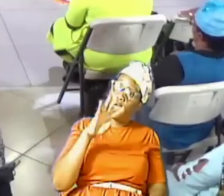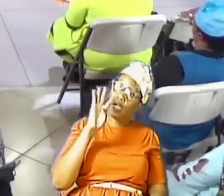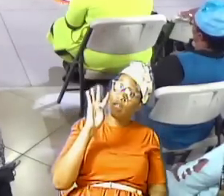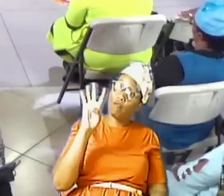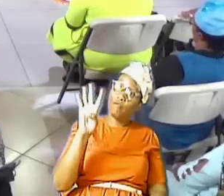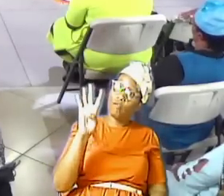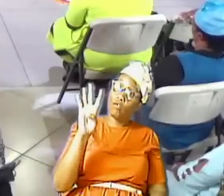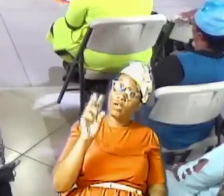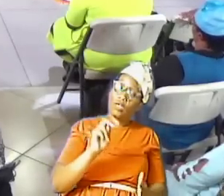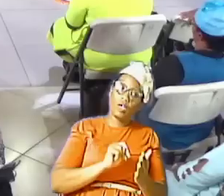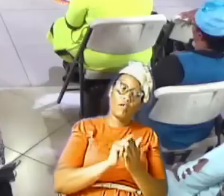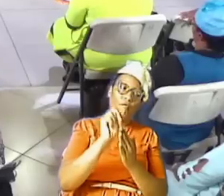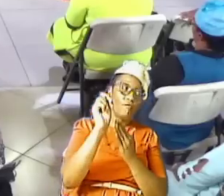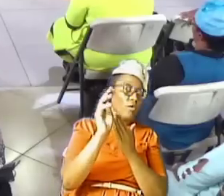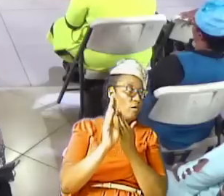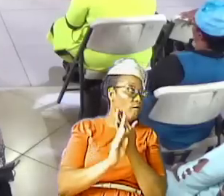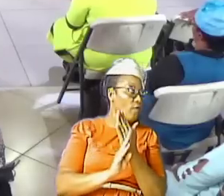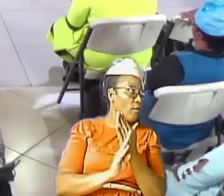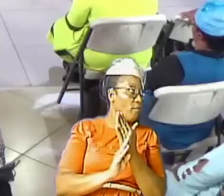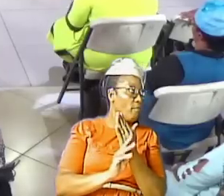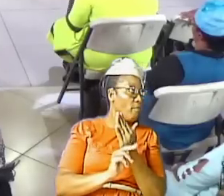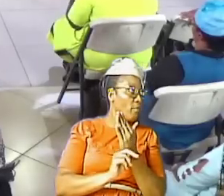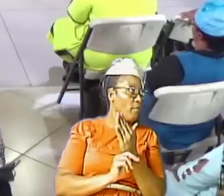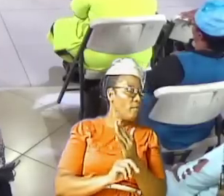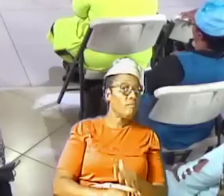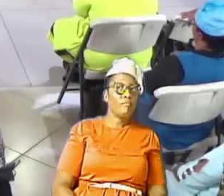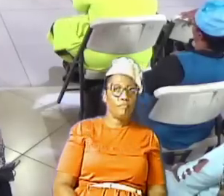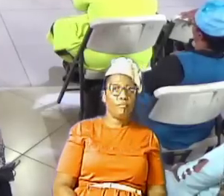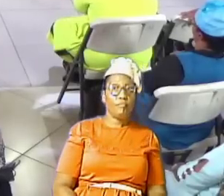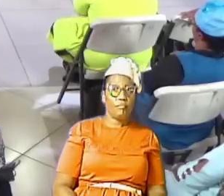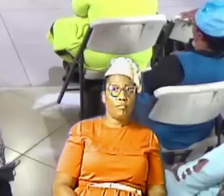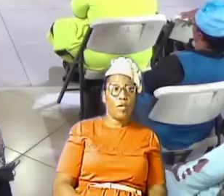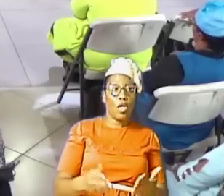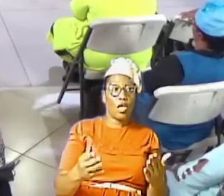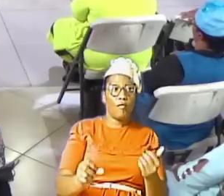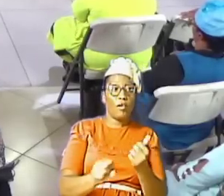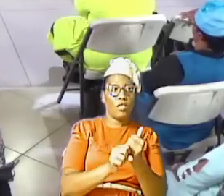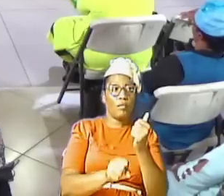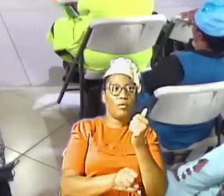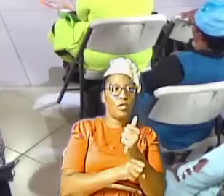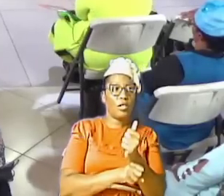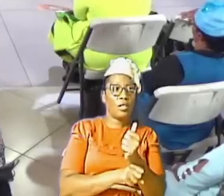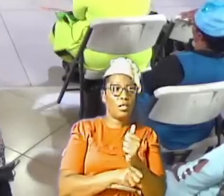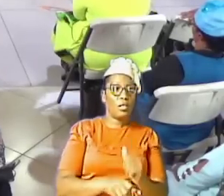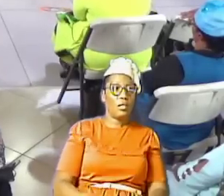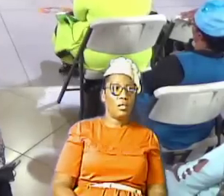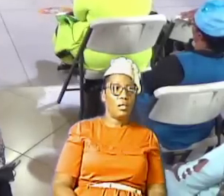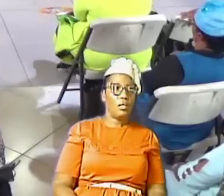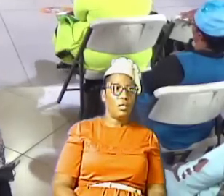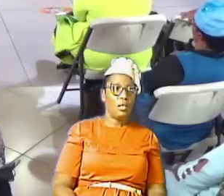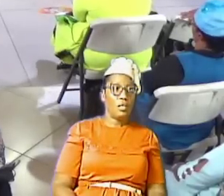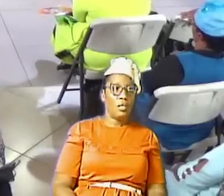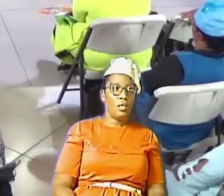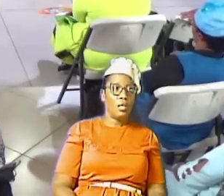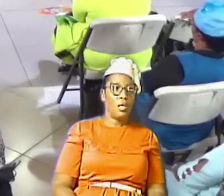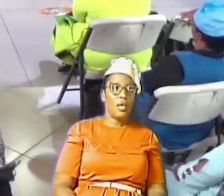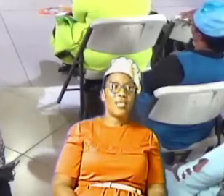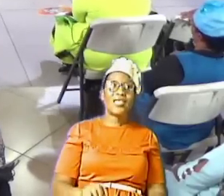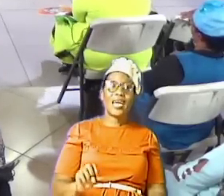November. Bear it in mind and let's give our support. God richly bless you. Sir